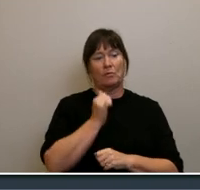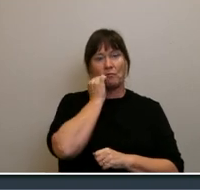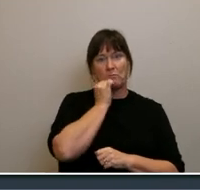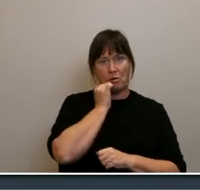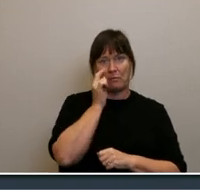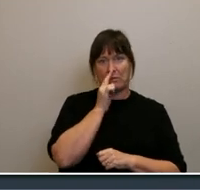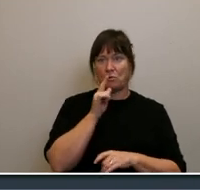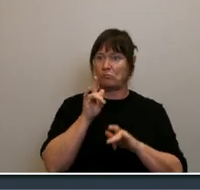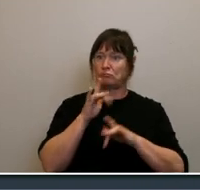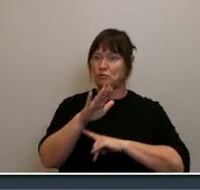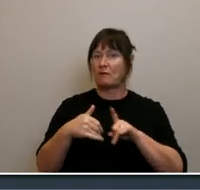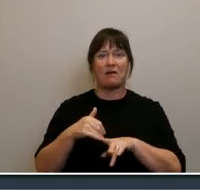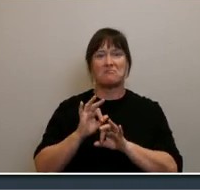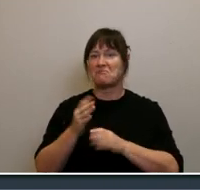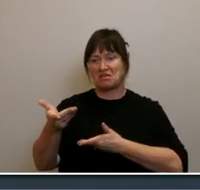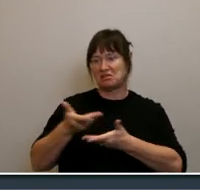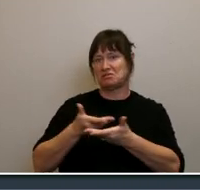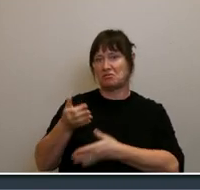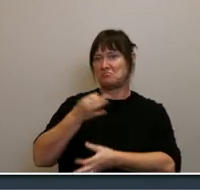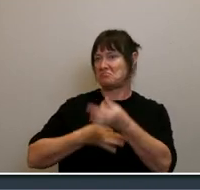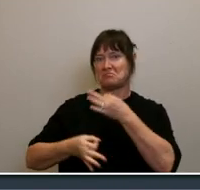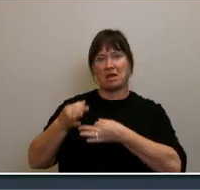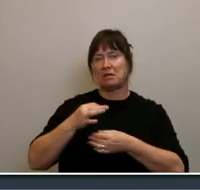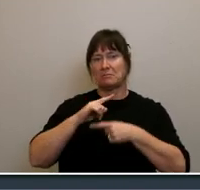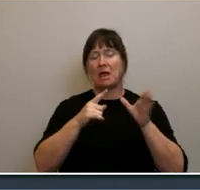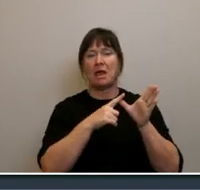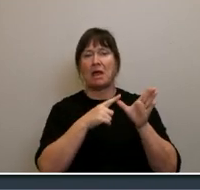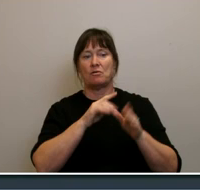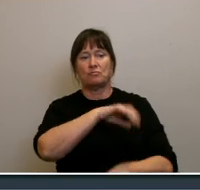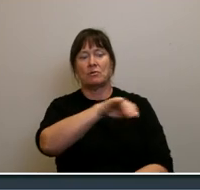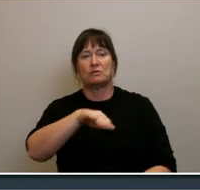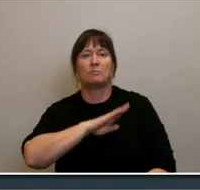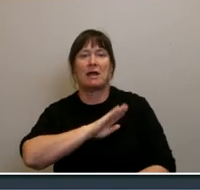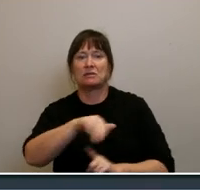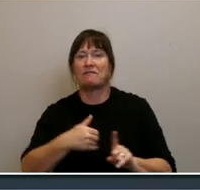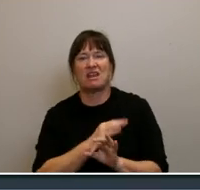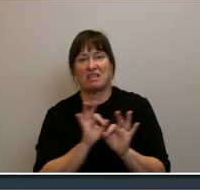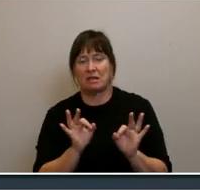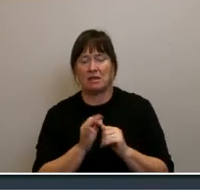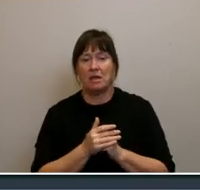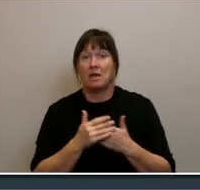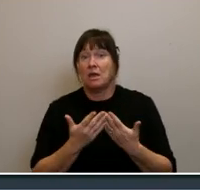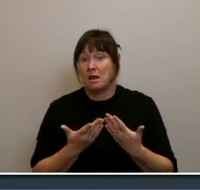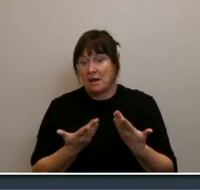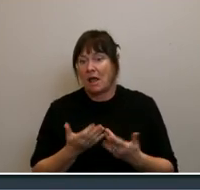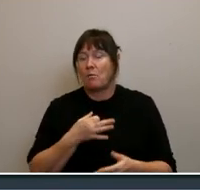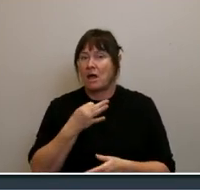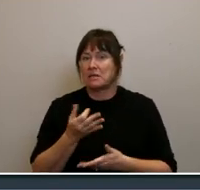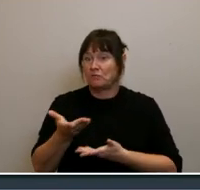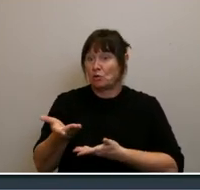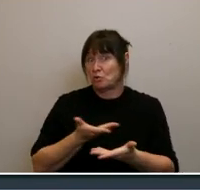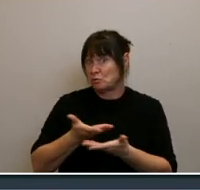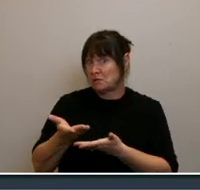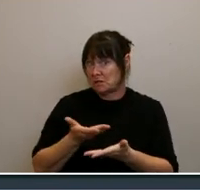have not been consulted around the Ahuriri Regional Park. At this stage, we ask for consultation with mana